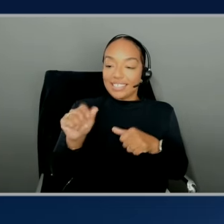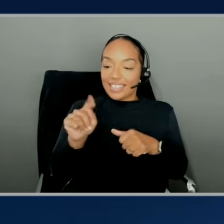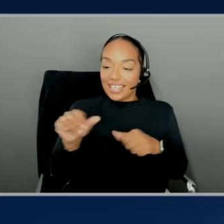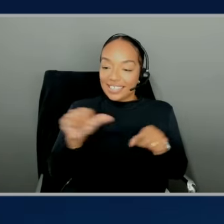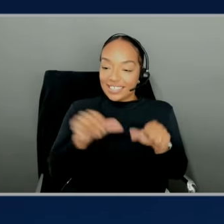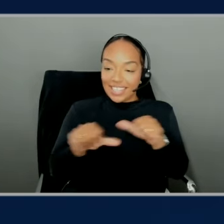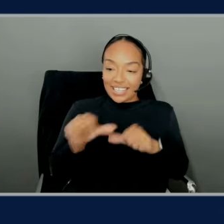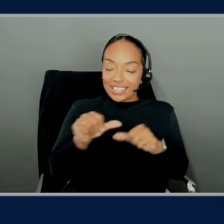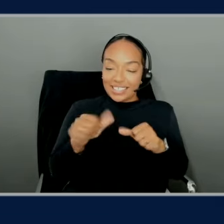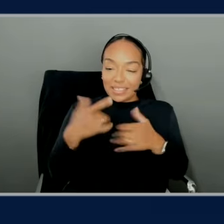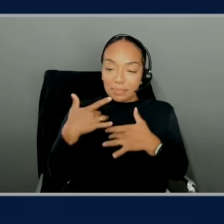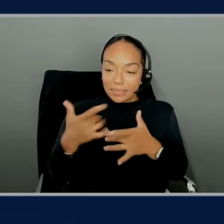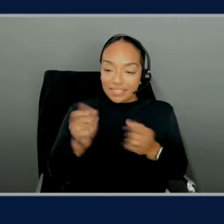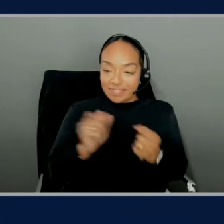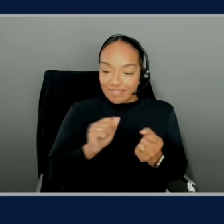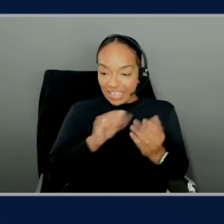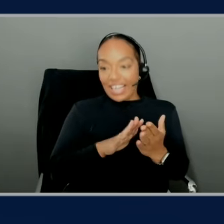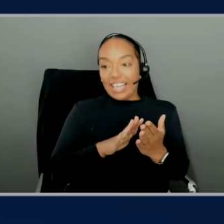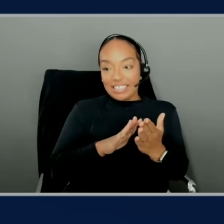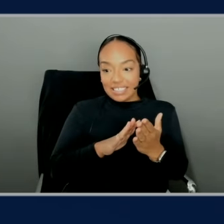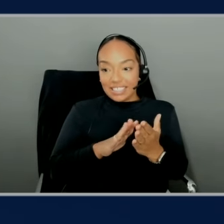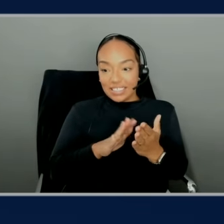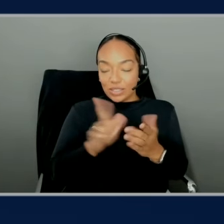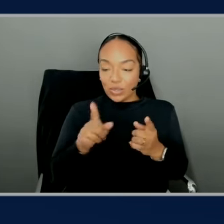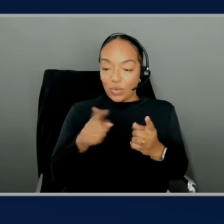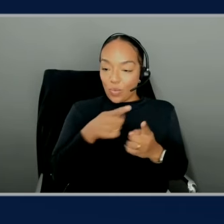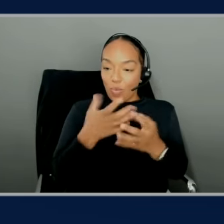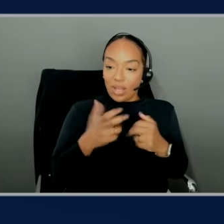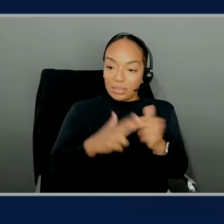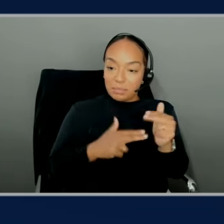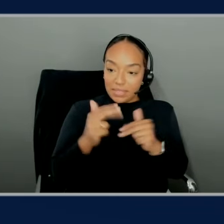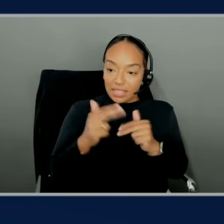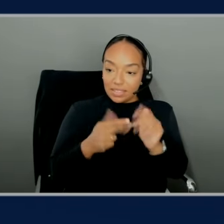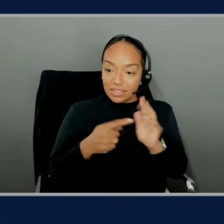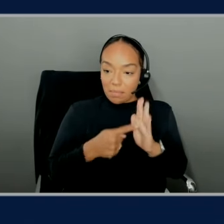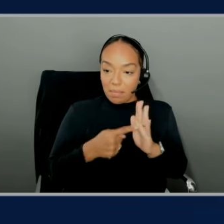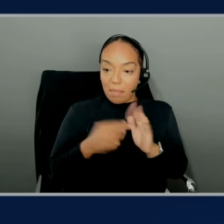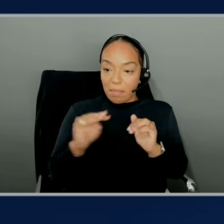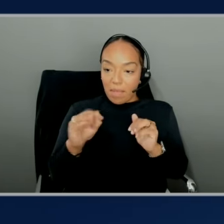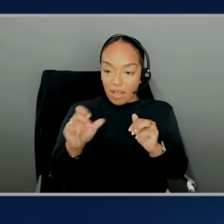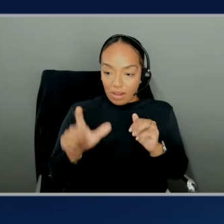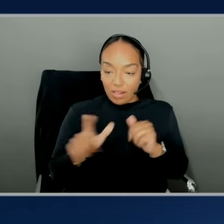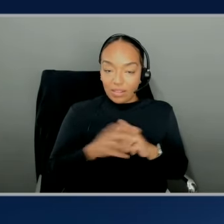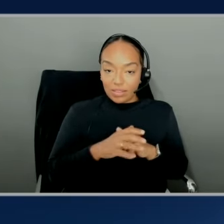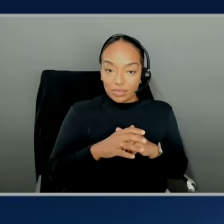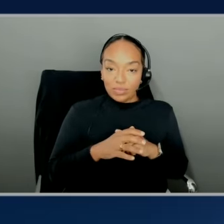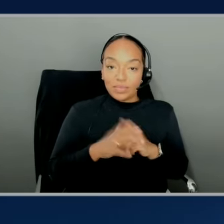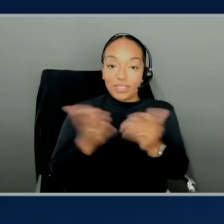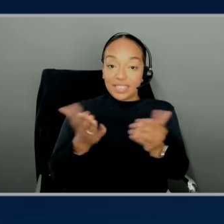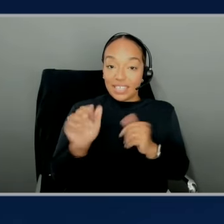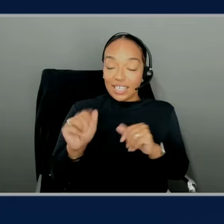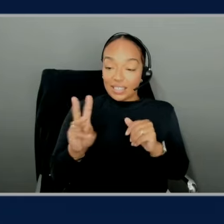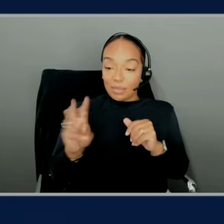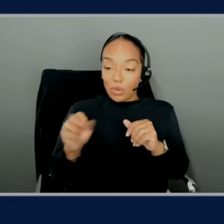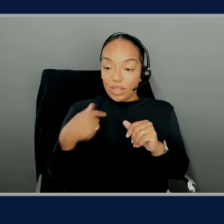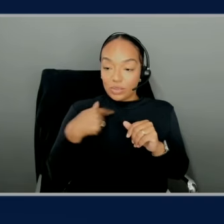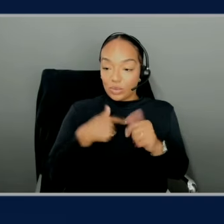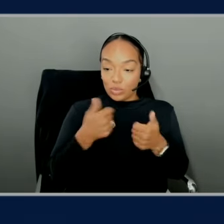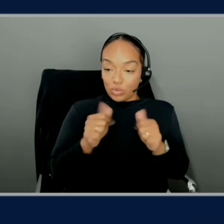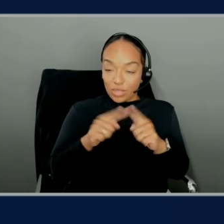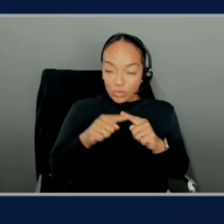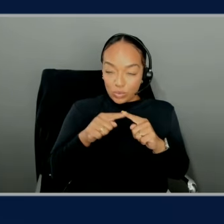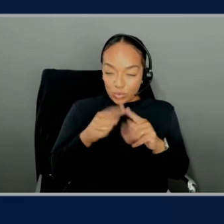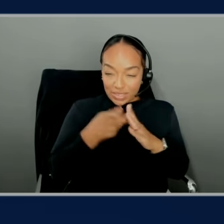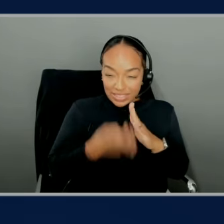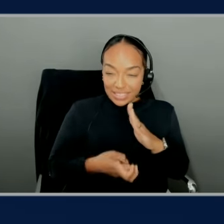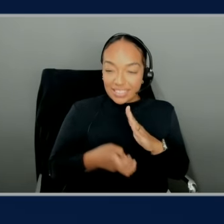typically face when they want to build models. Yes. And at AWS, we try to really deep dive and understand